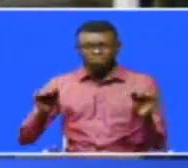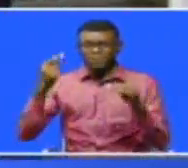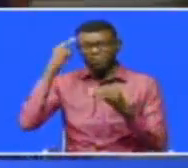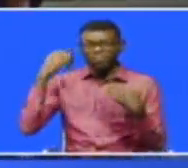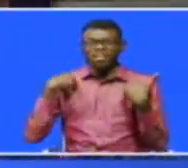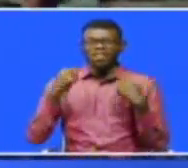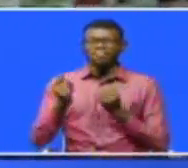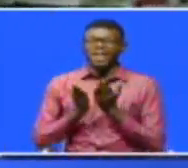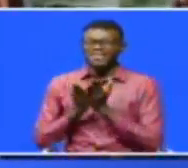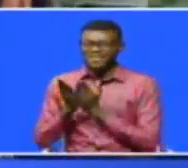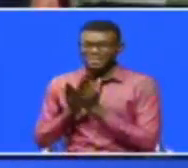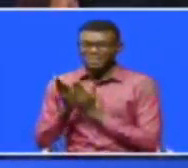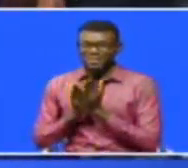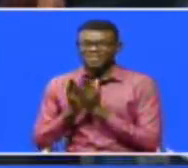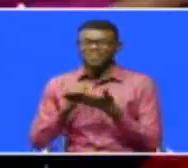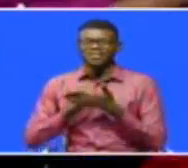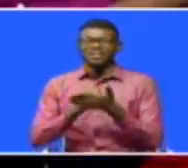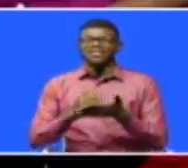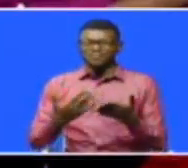to better equip them.